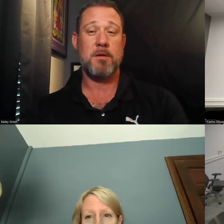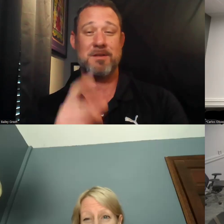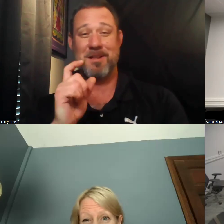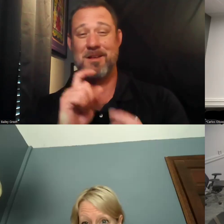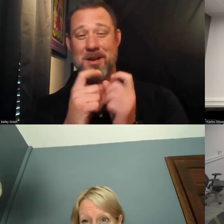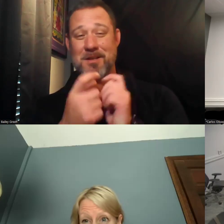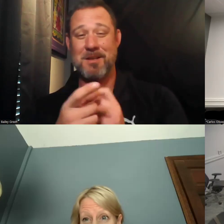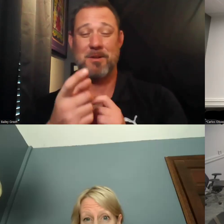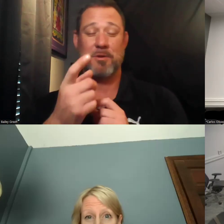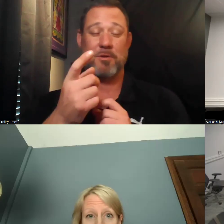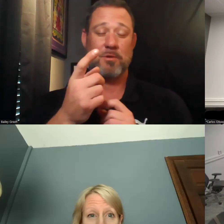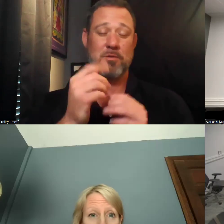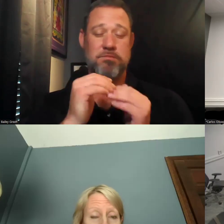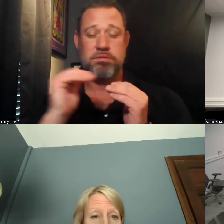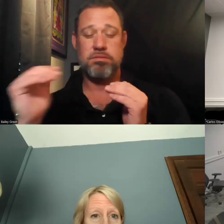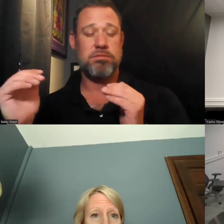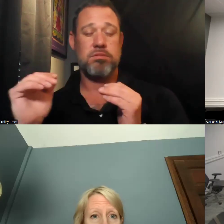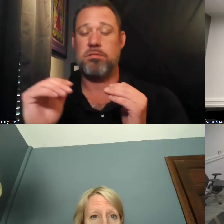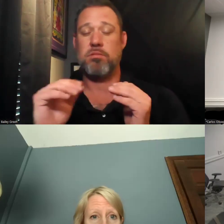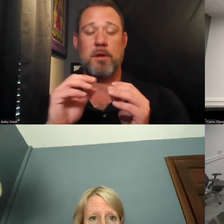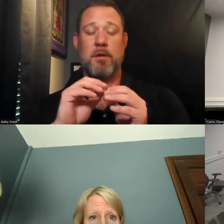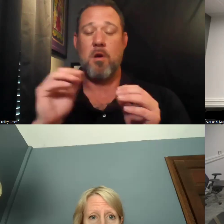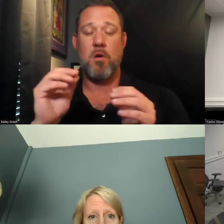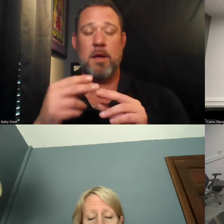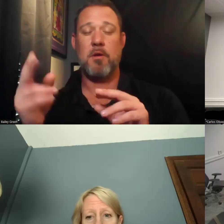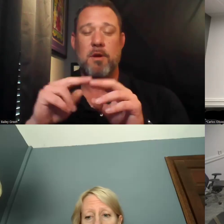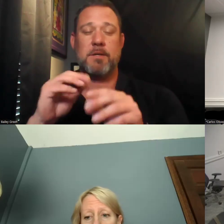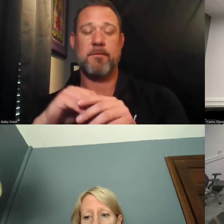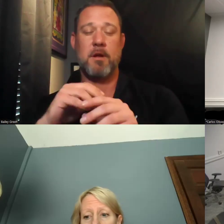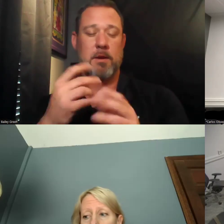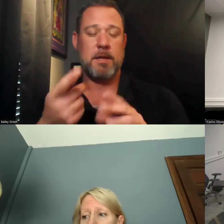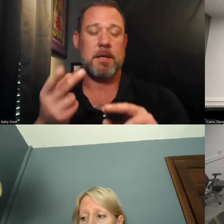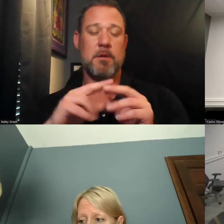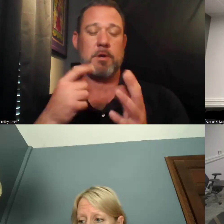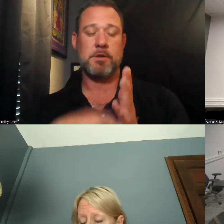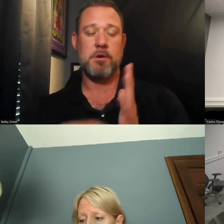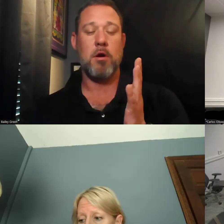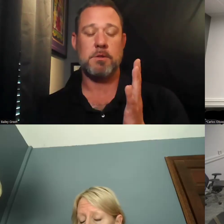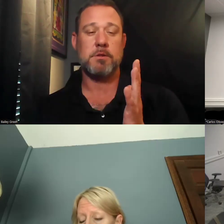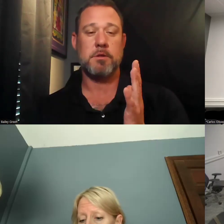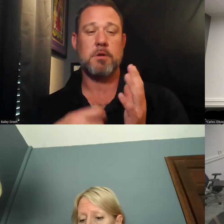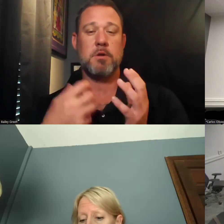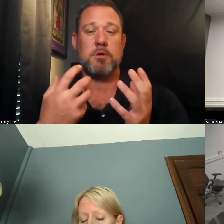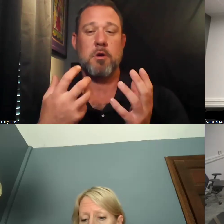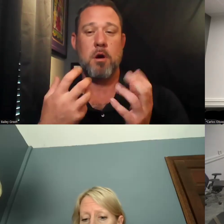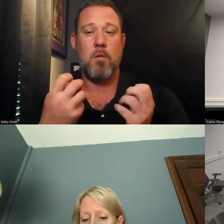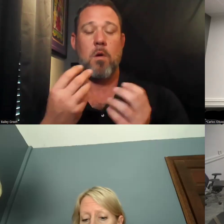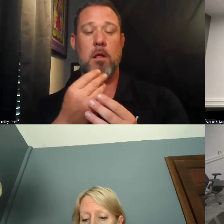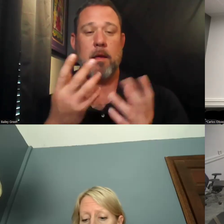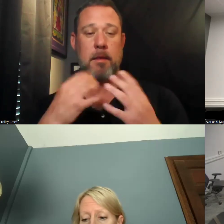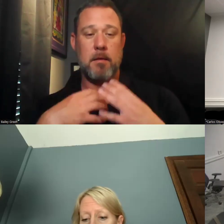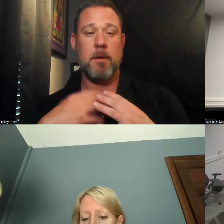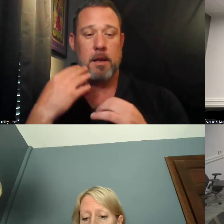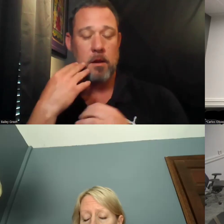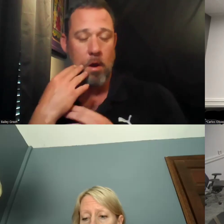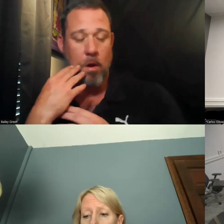funding, but really a decrease in funding with the increased costs. And so I did want to let this committee